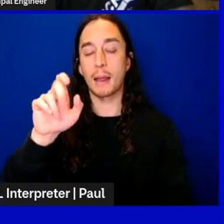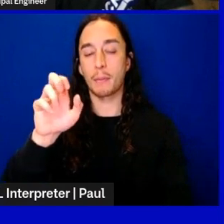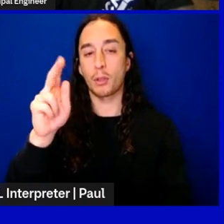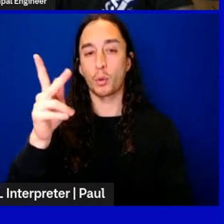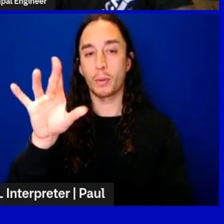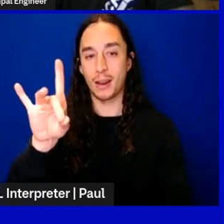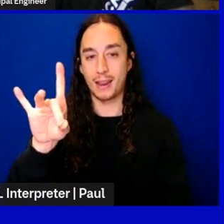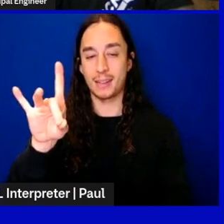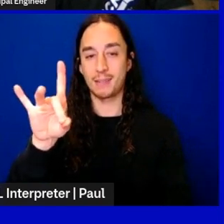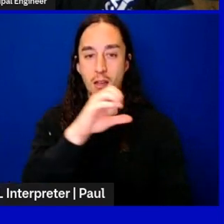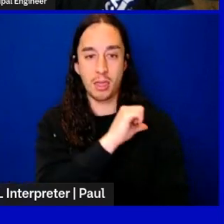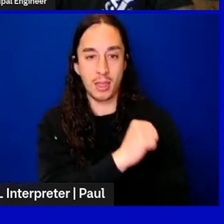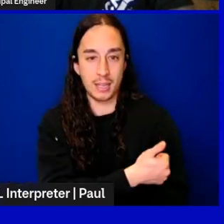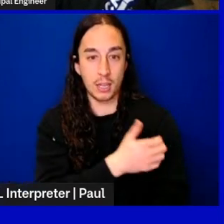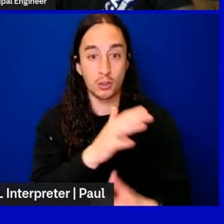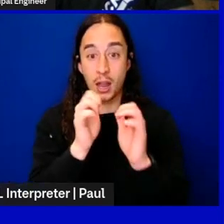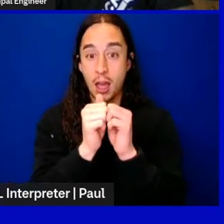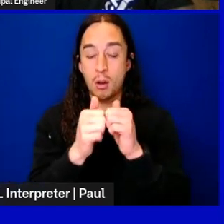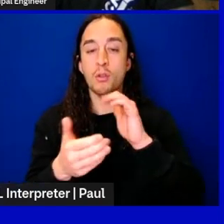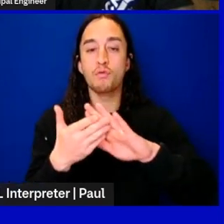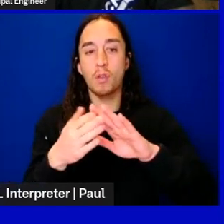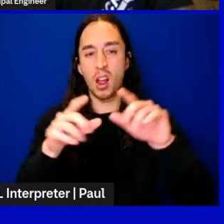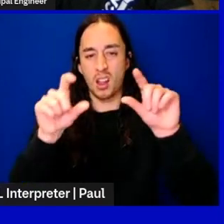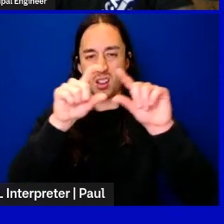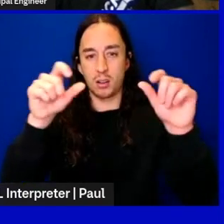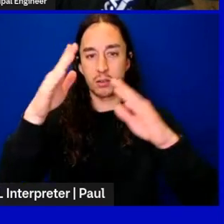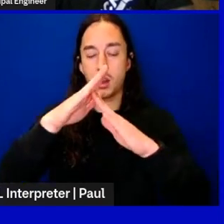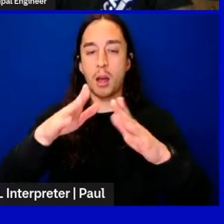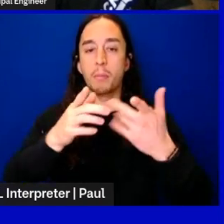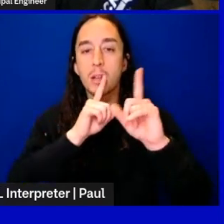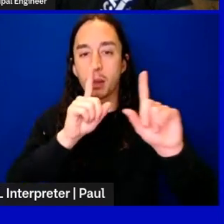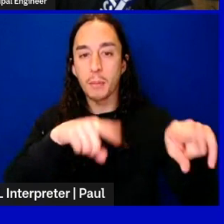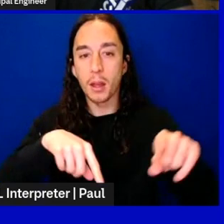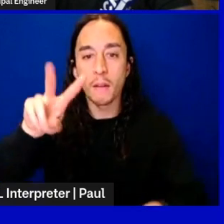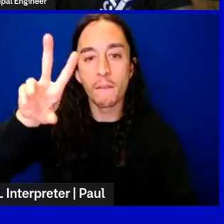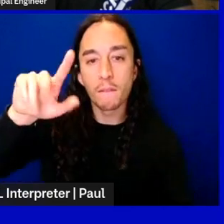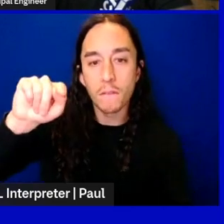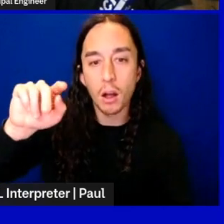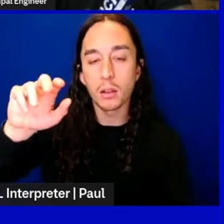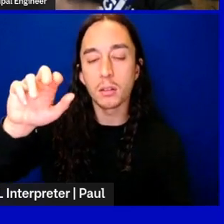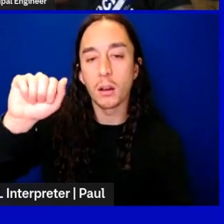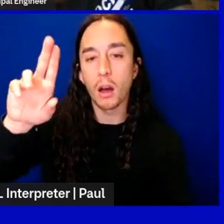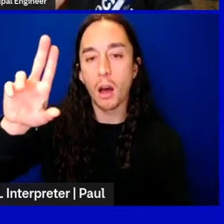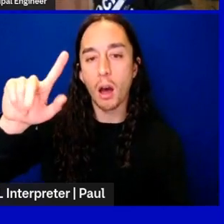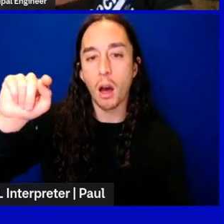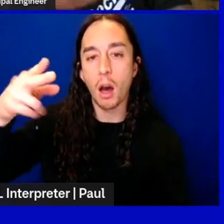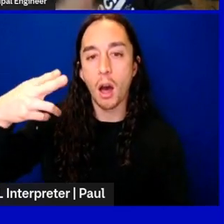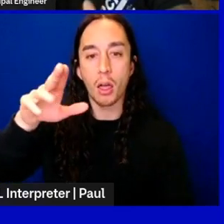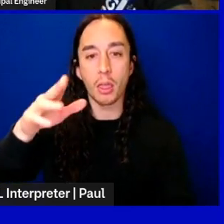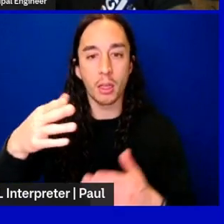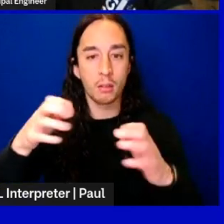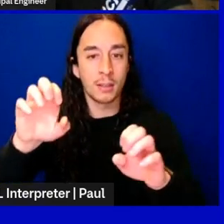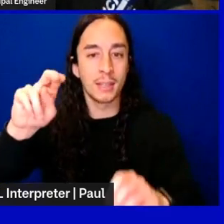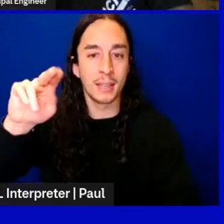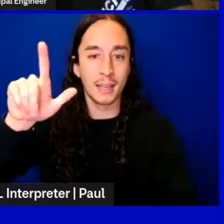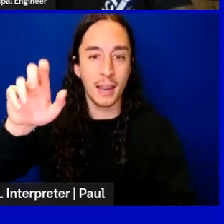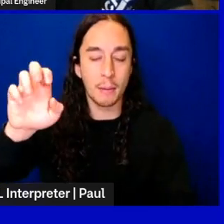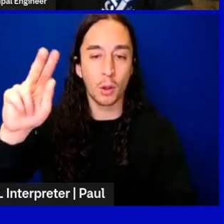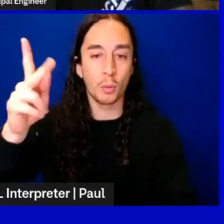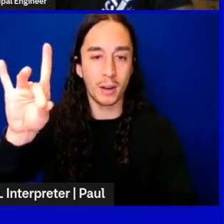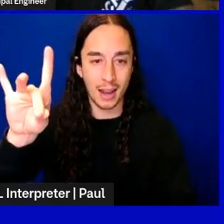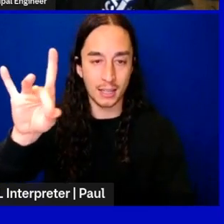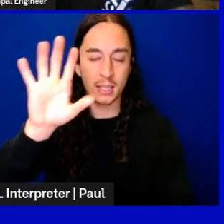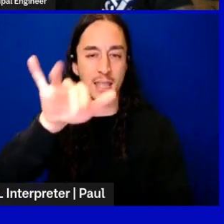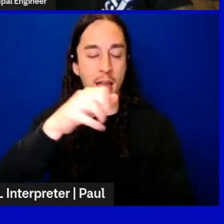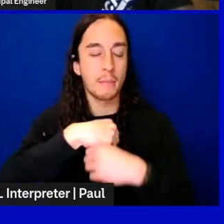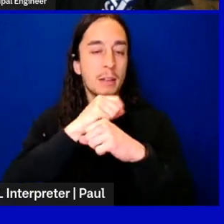Kubernetes authentication by running this command, that is Vault auth enable Kubernetes. So this will ensure that a trust has been created. Now,